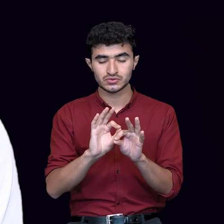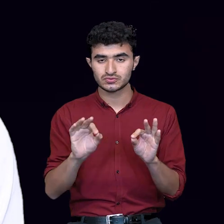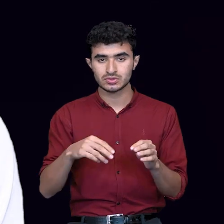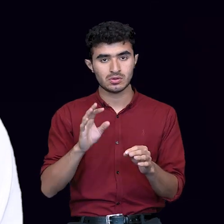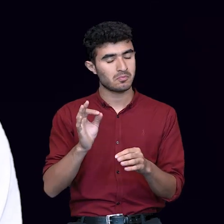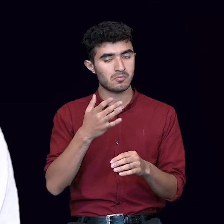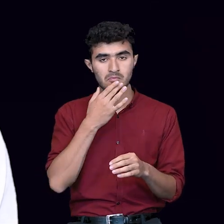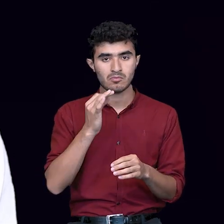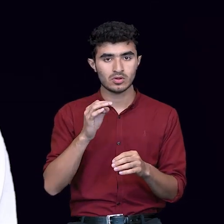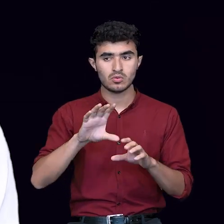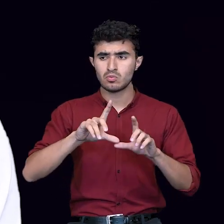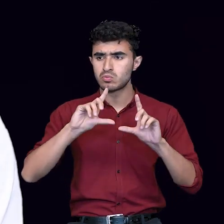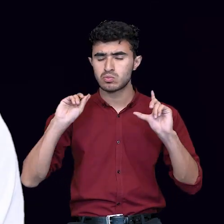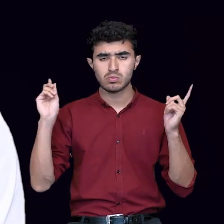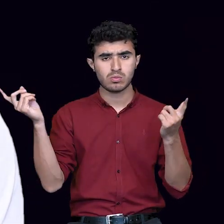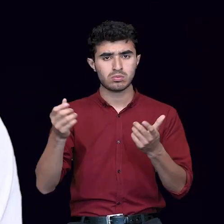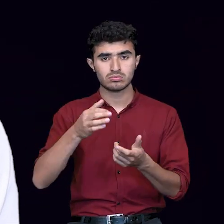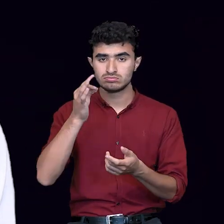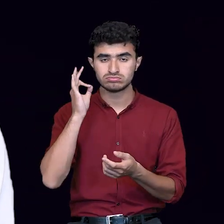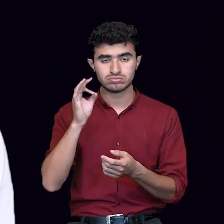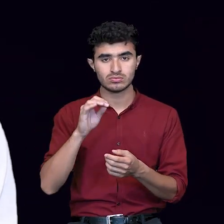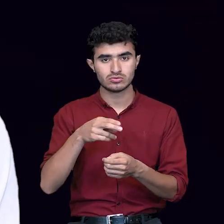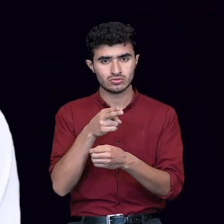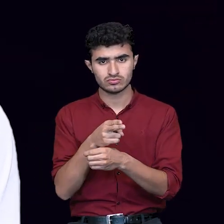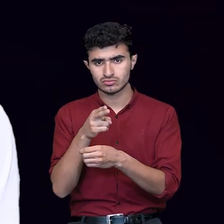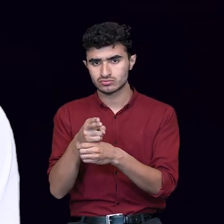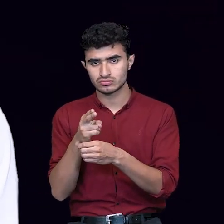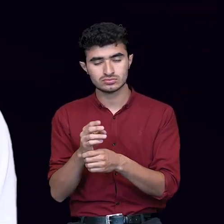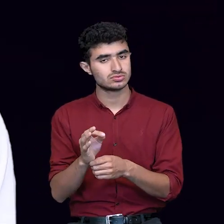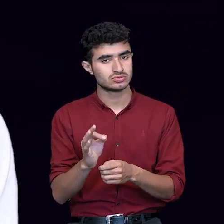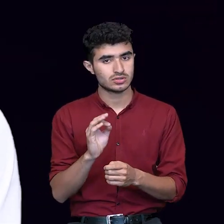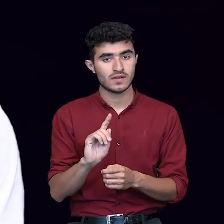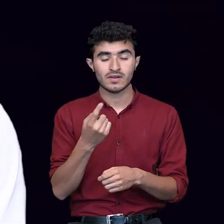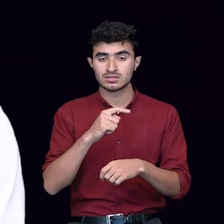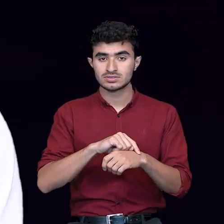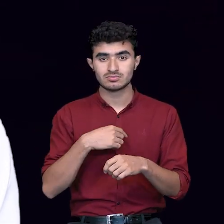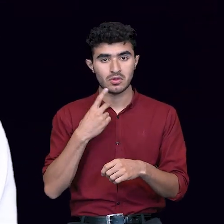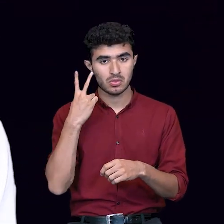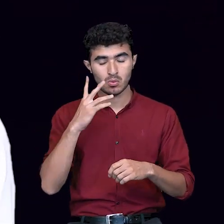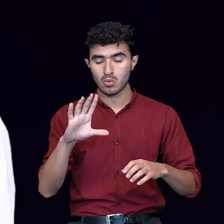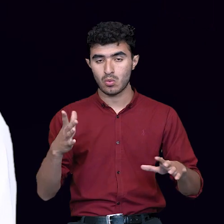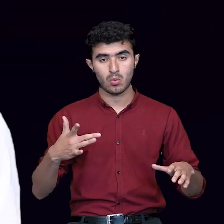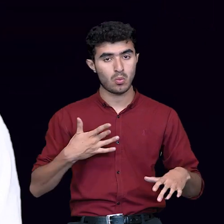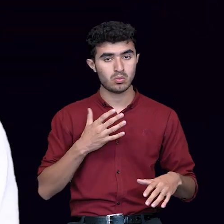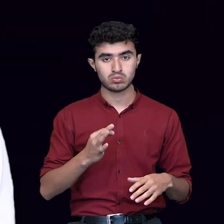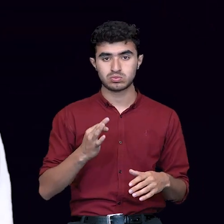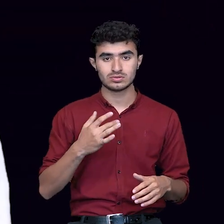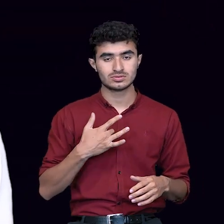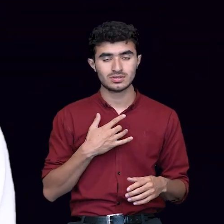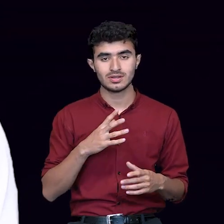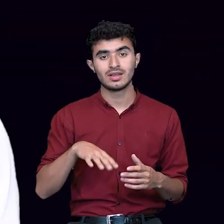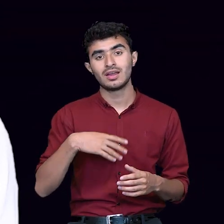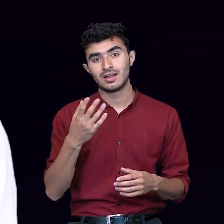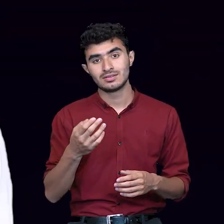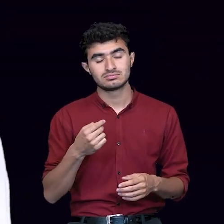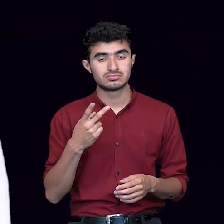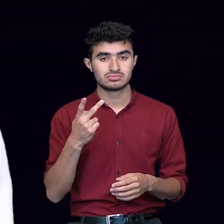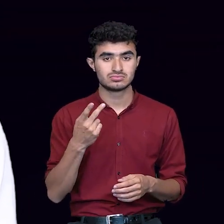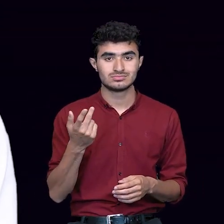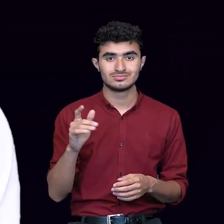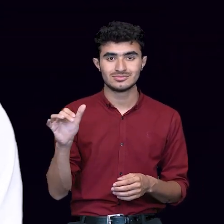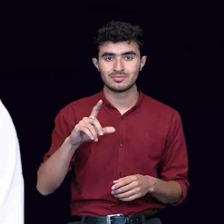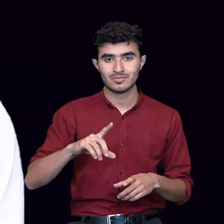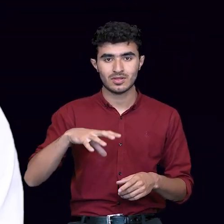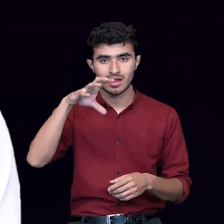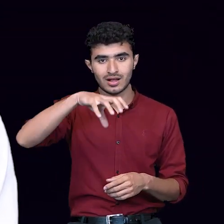to go on that set while the crew was in Lahore, and it was a very big set, and I was just, it was childlike excitement because that was the first time I had